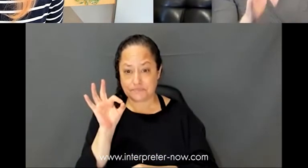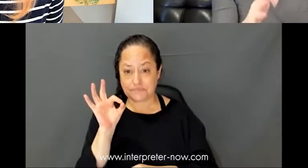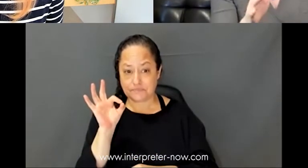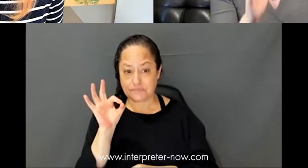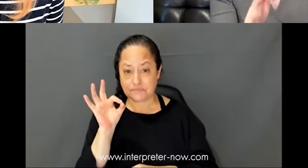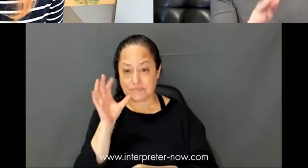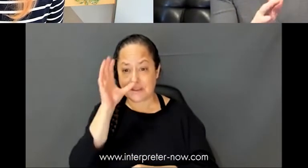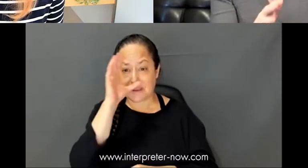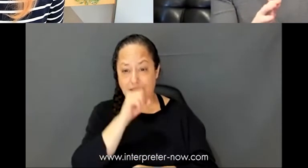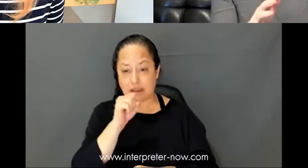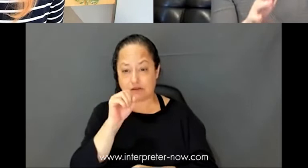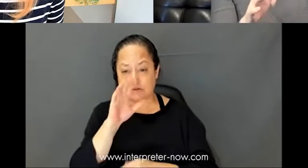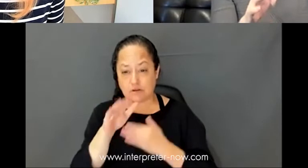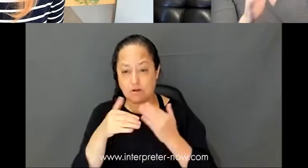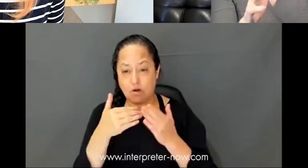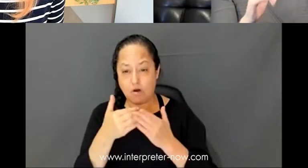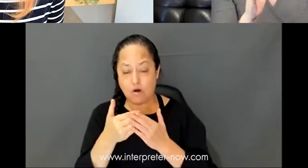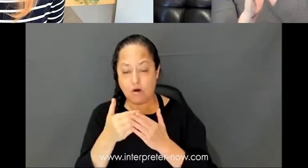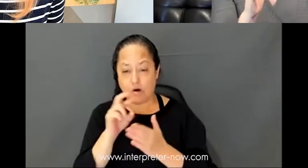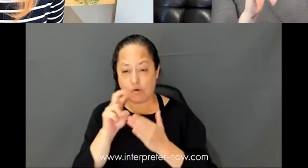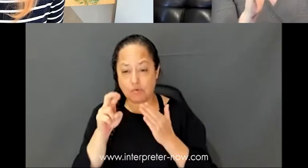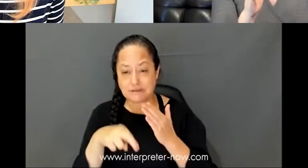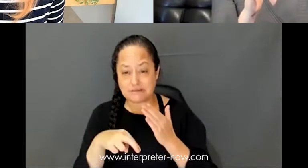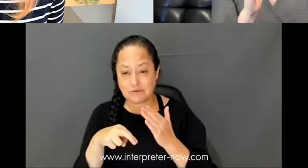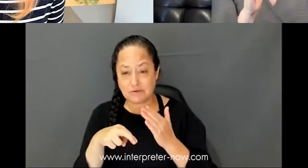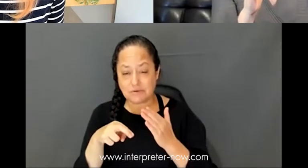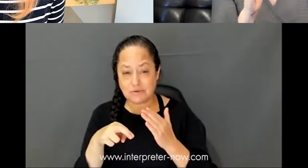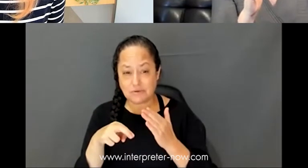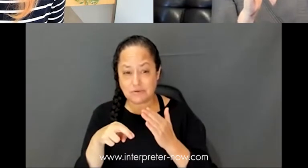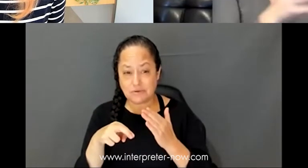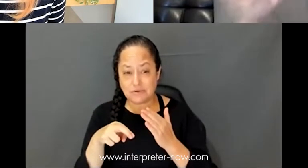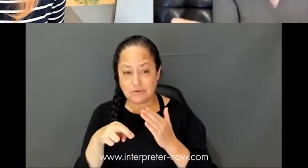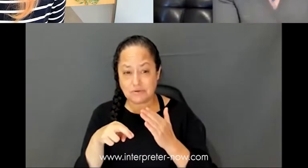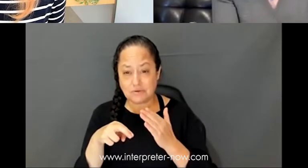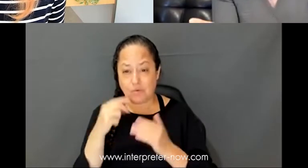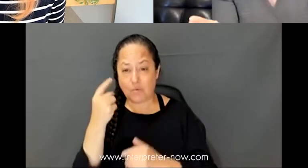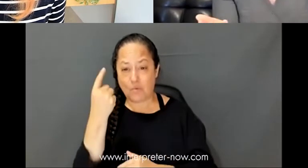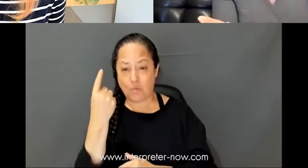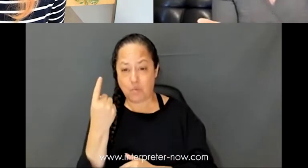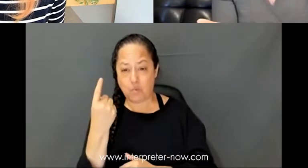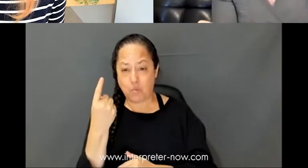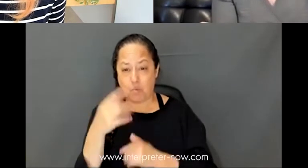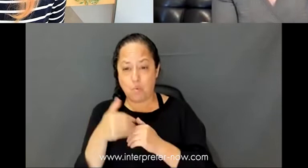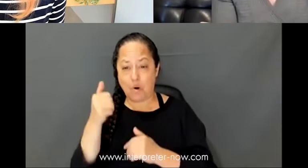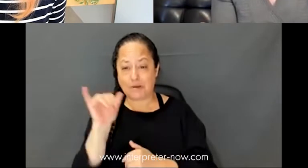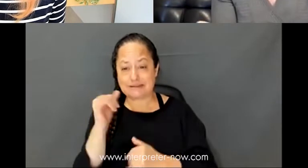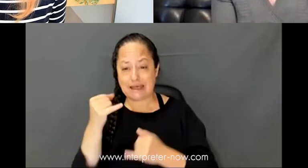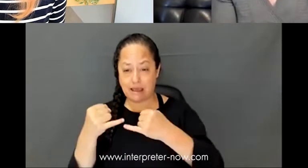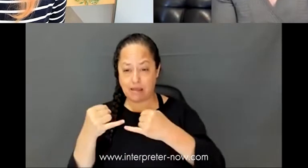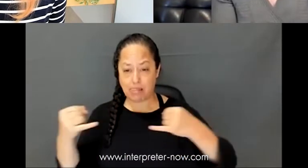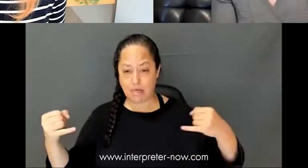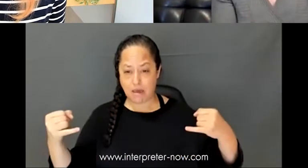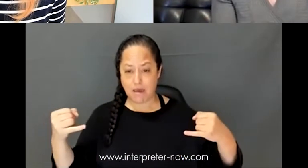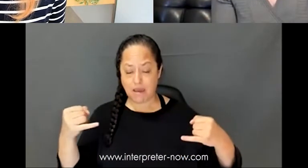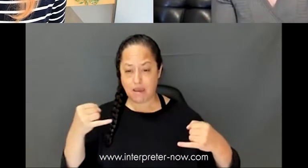I guess it all resolved down into this one is almost like a line, but I got